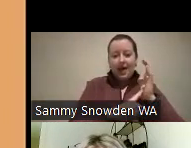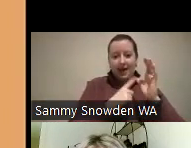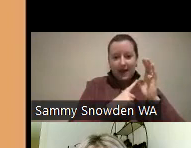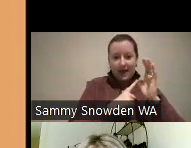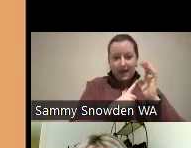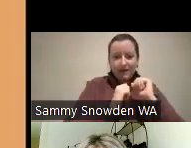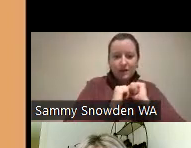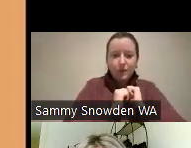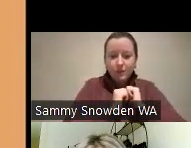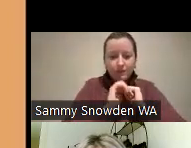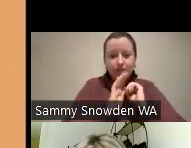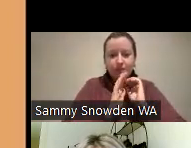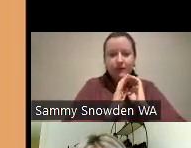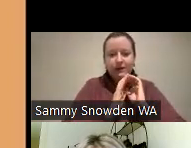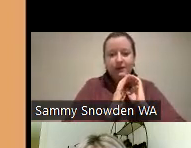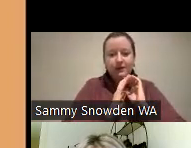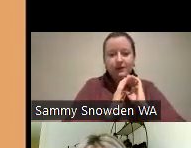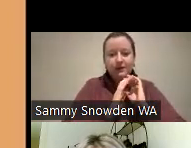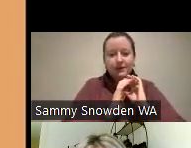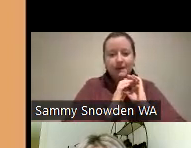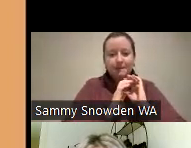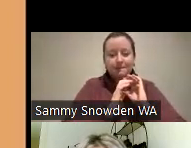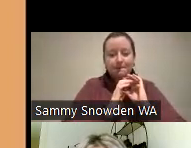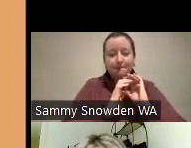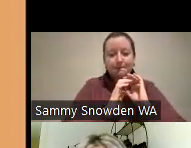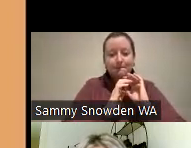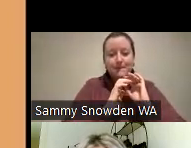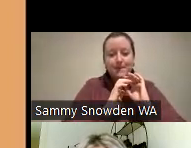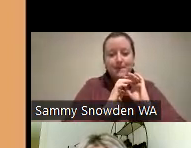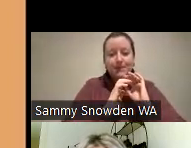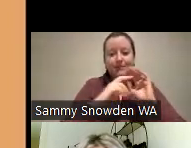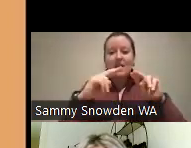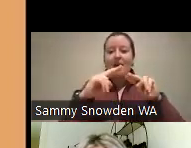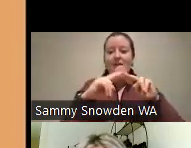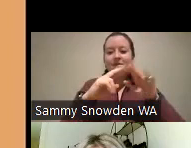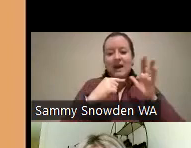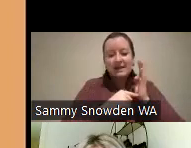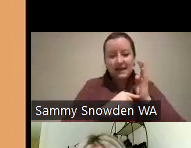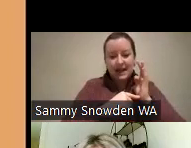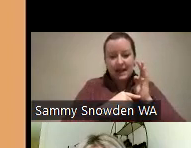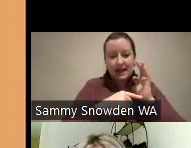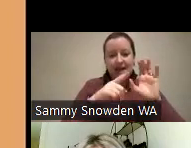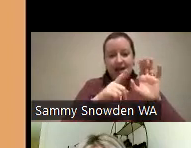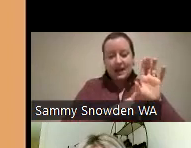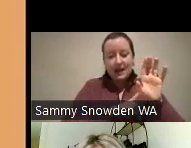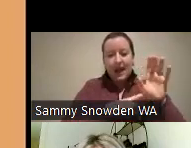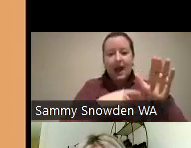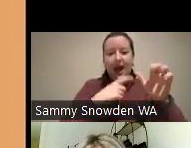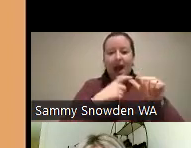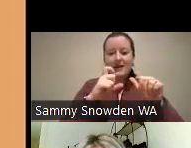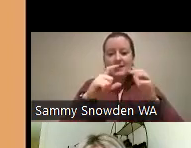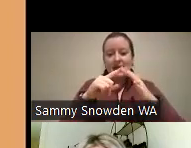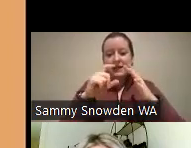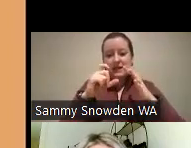more. Omega-3 essential fatty acids are important for the health of cardiovascular and immune systems, the